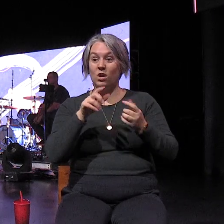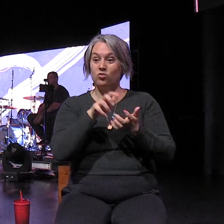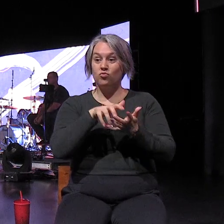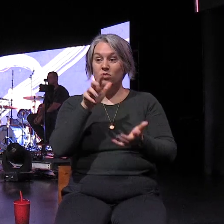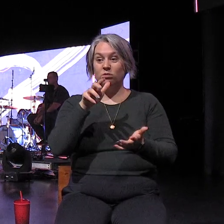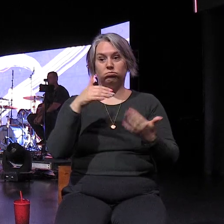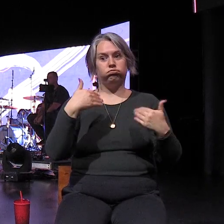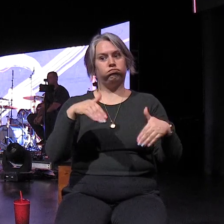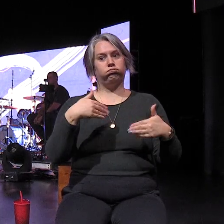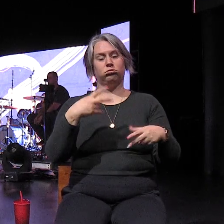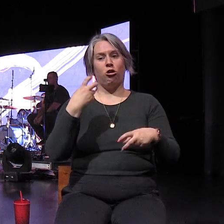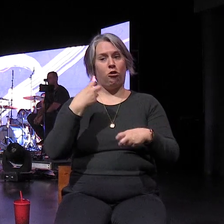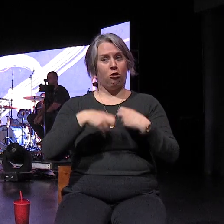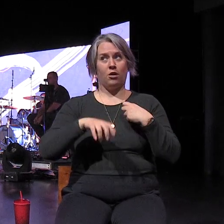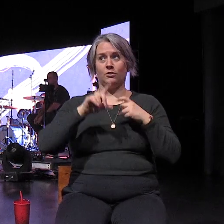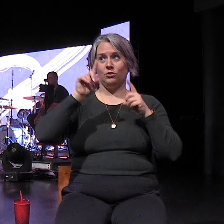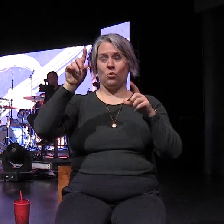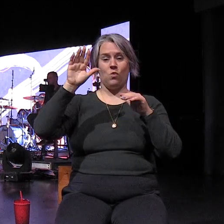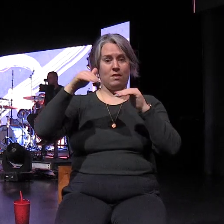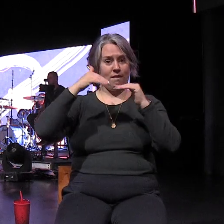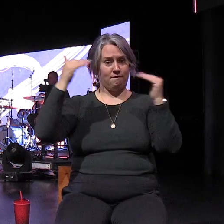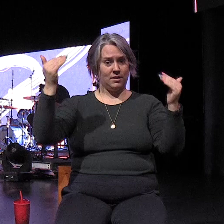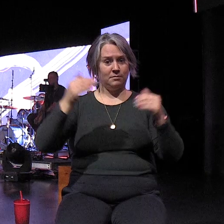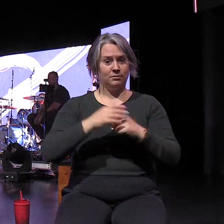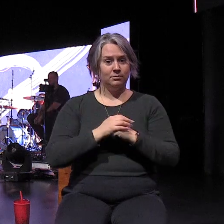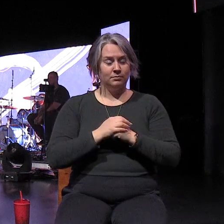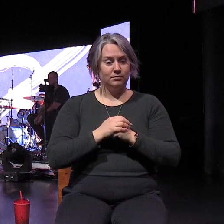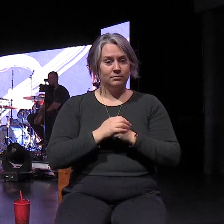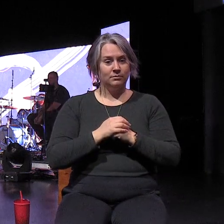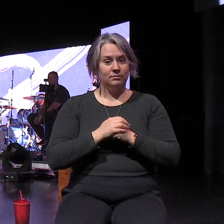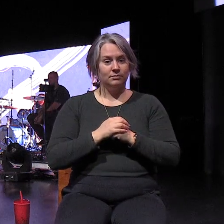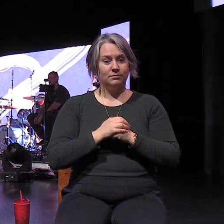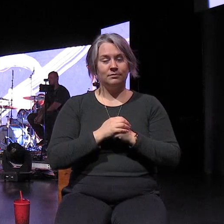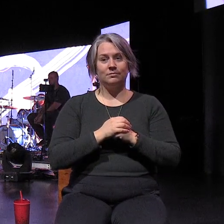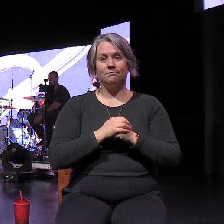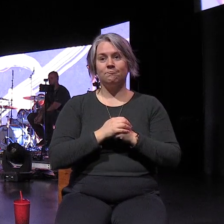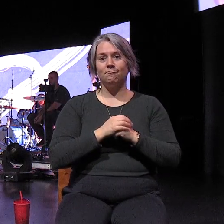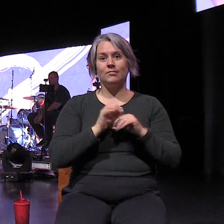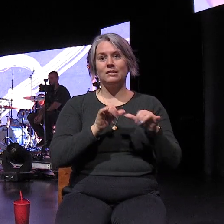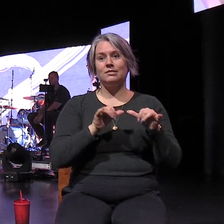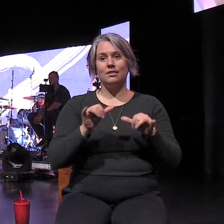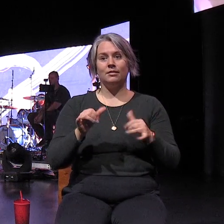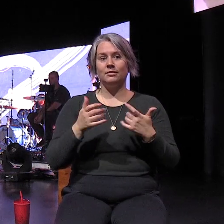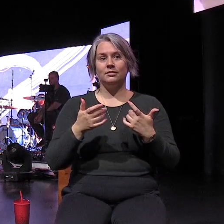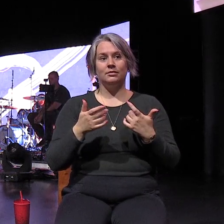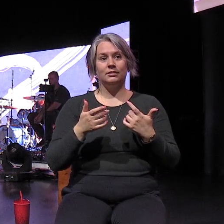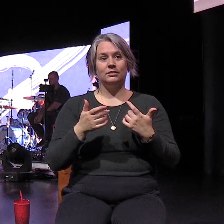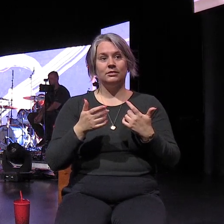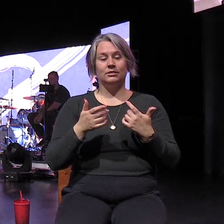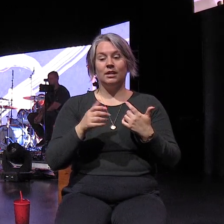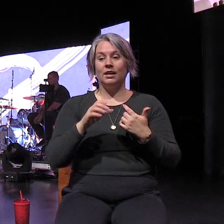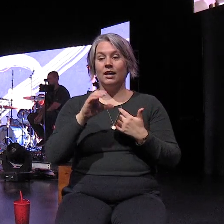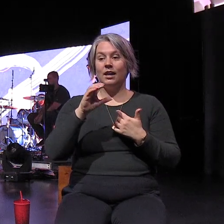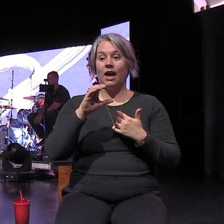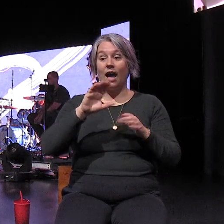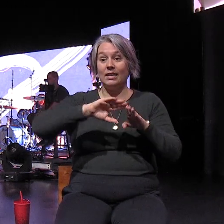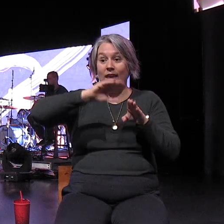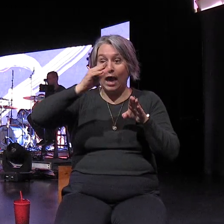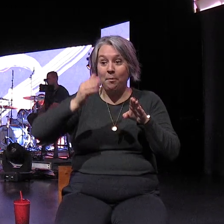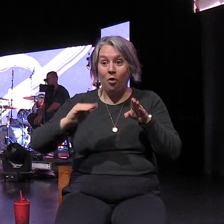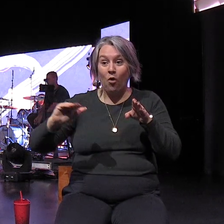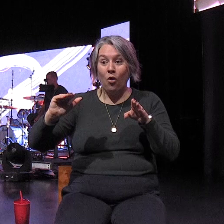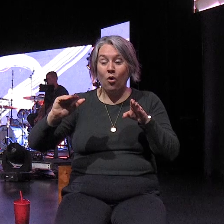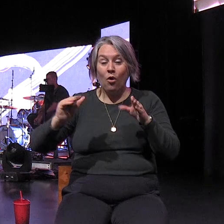person to enter into the kingdom of God. He said it's like a camel going through the eye of a needle,